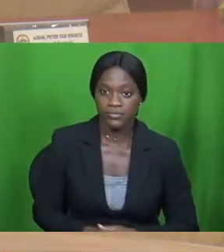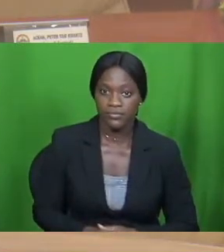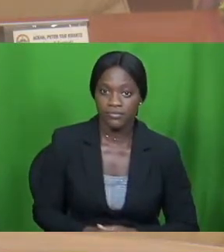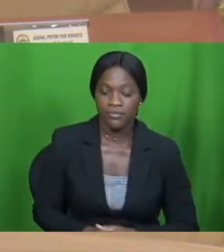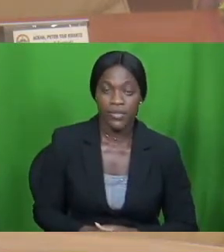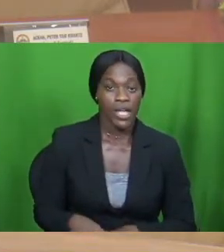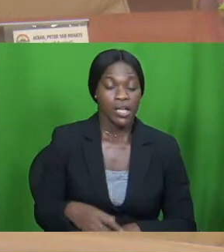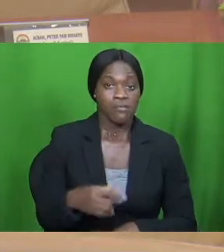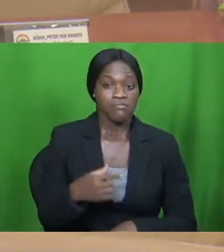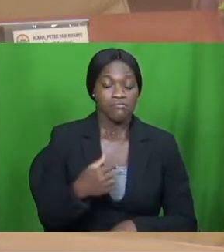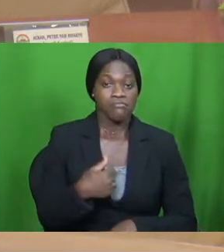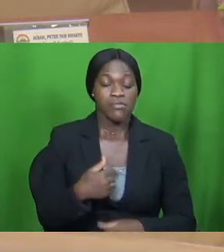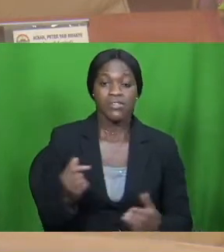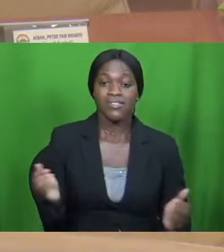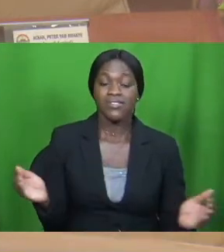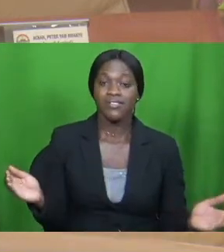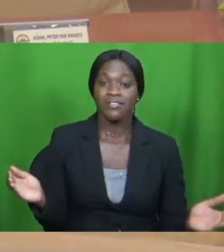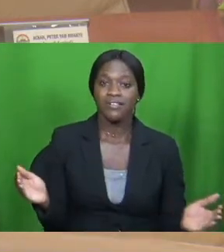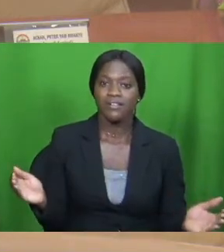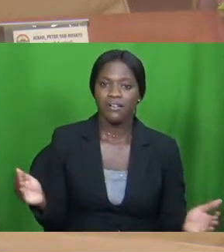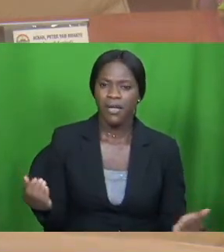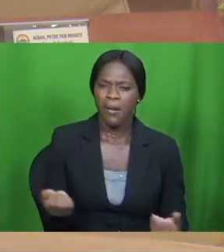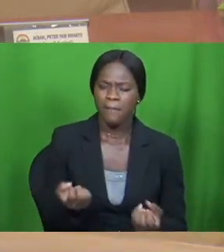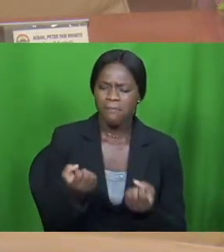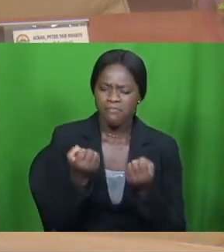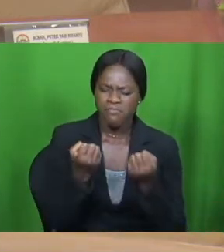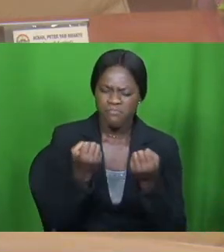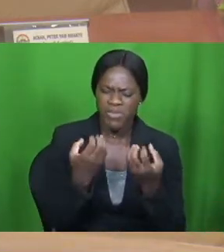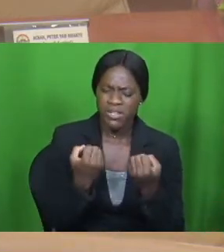urge is that many of these senior ones